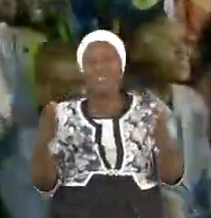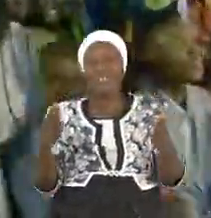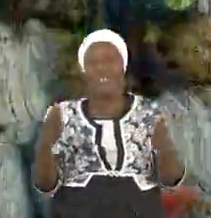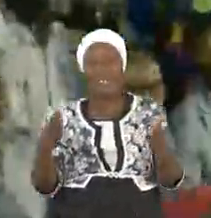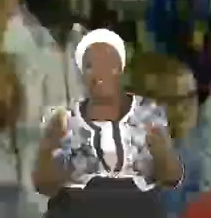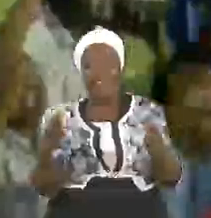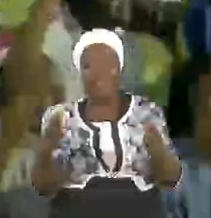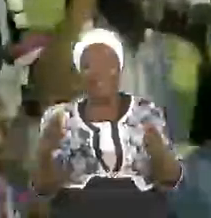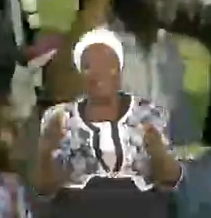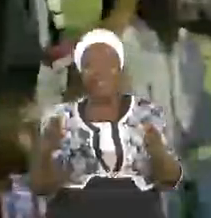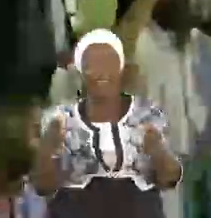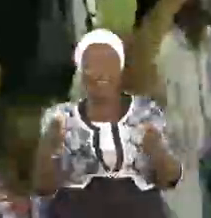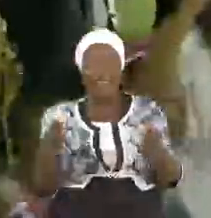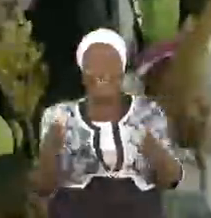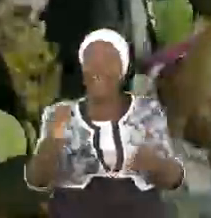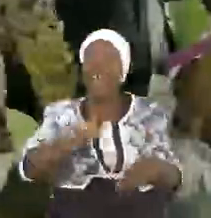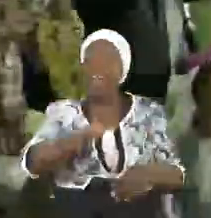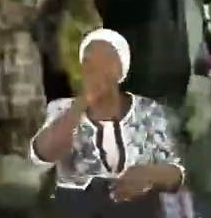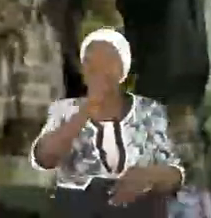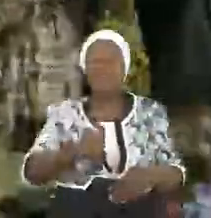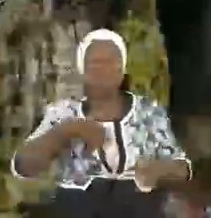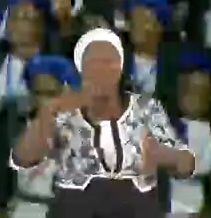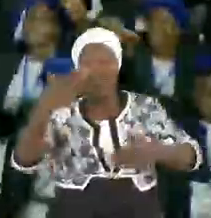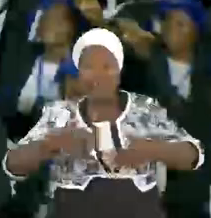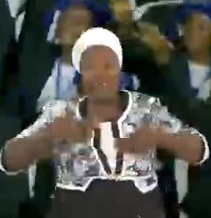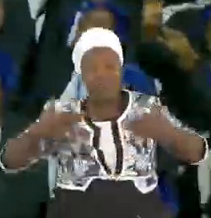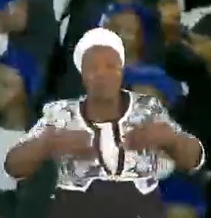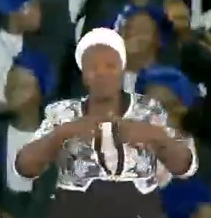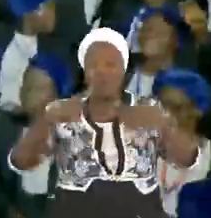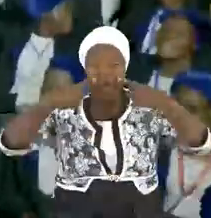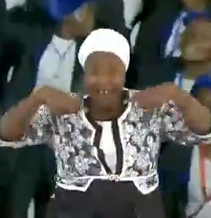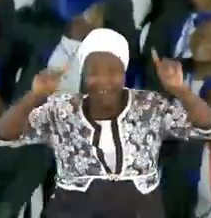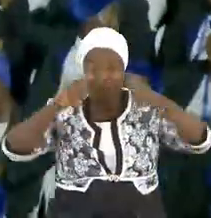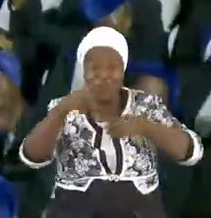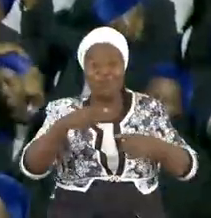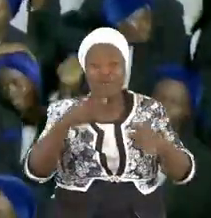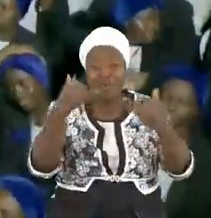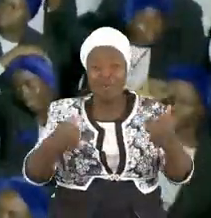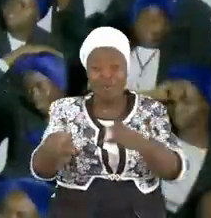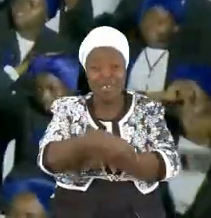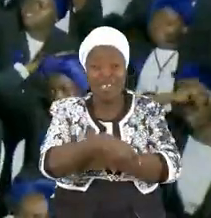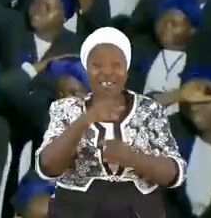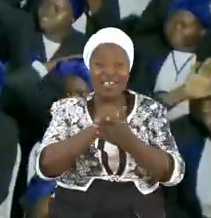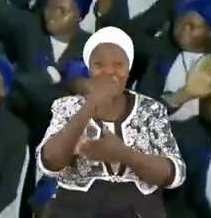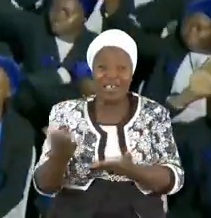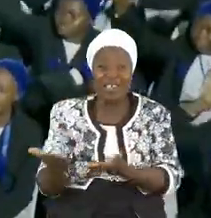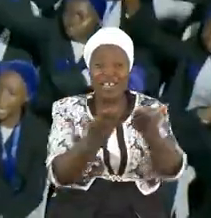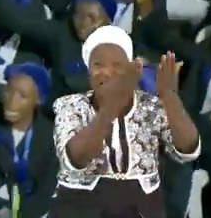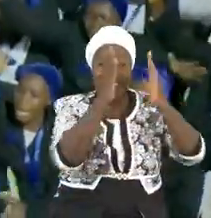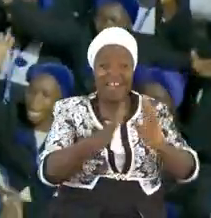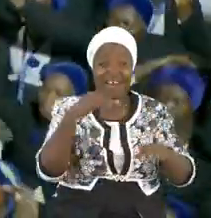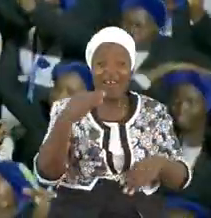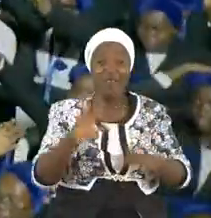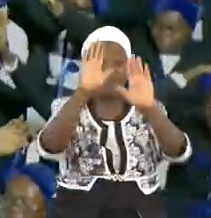I am happy to announce to you today, you are the carrier of miracle healing tonight